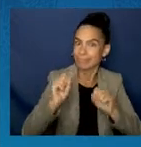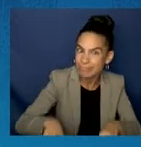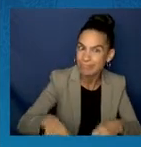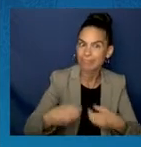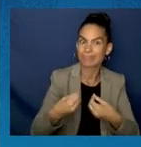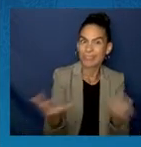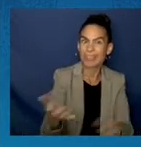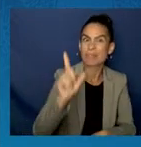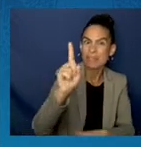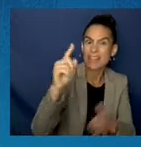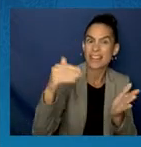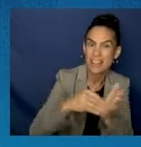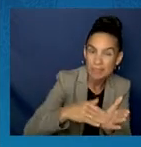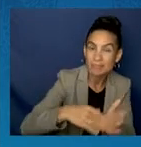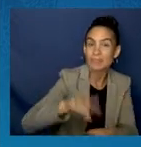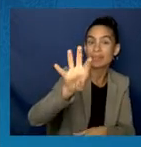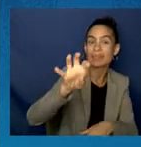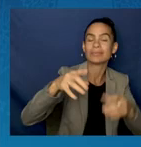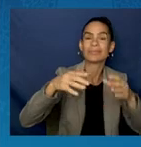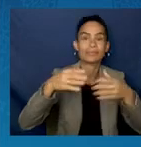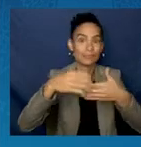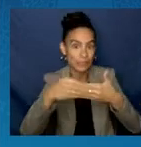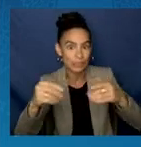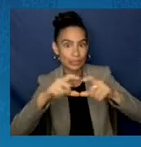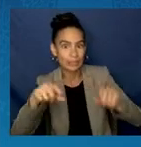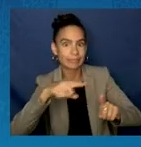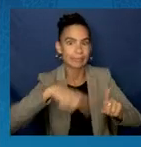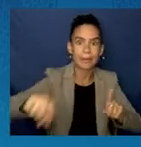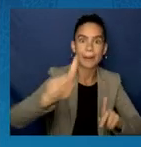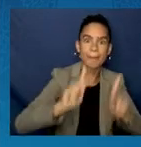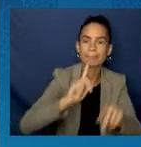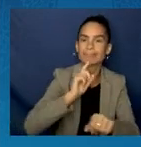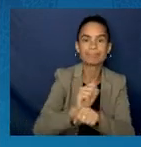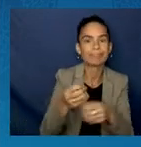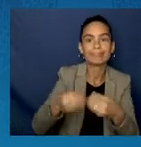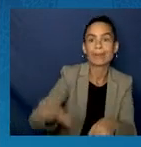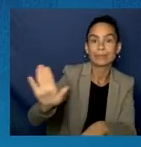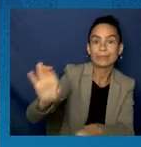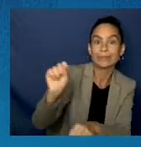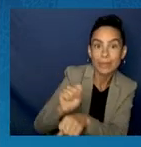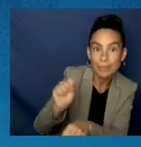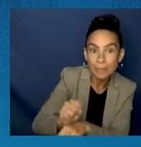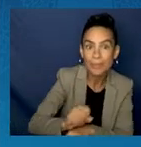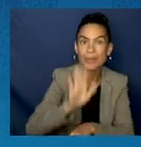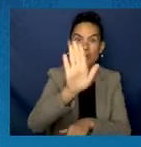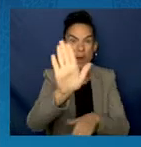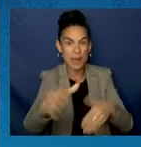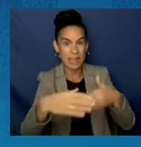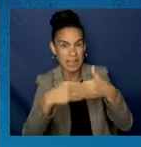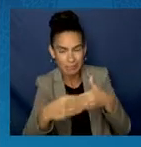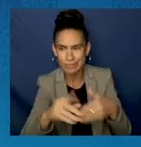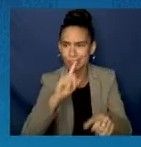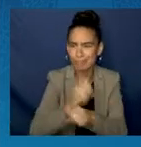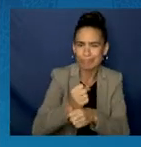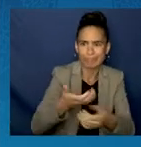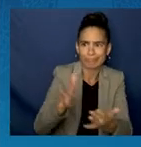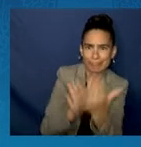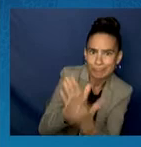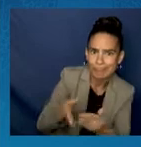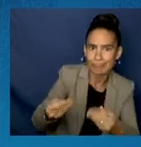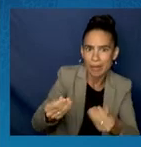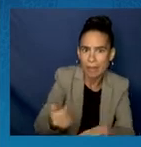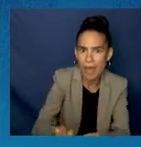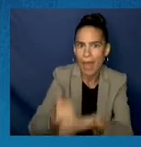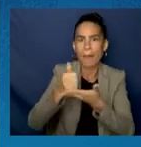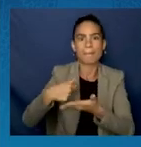was through your leadership on the ground that we were able to pass the child tax credit in terms of expanding it, and we're